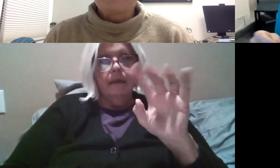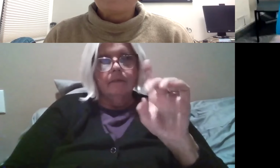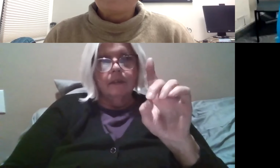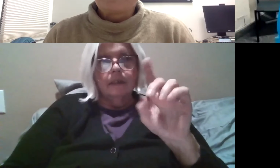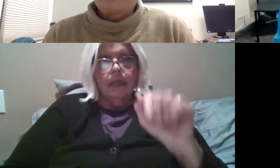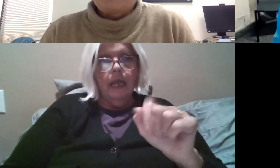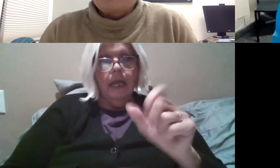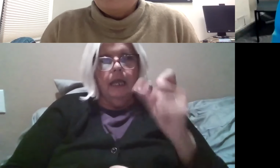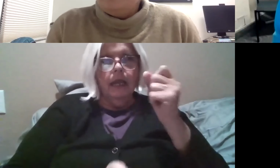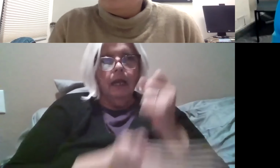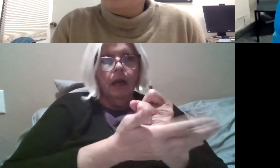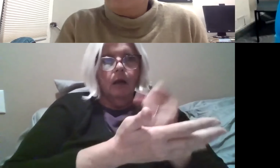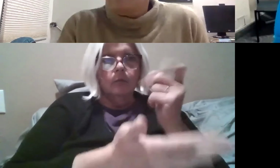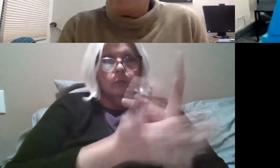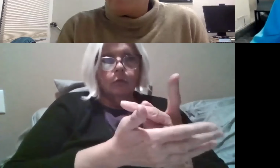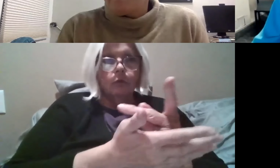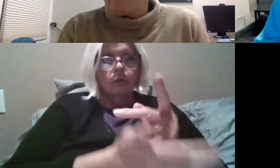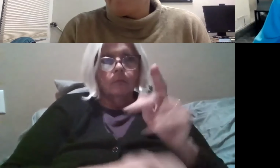an experiment.